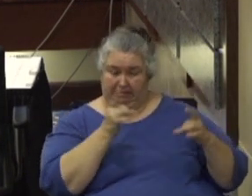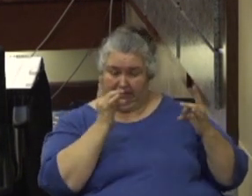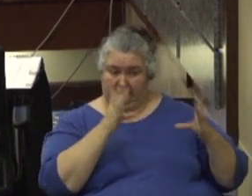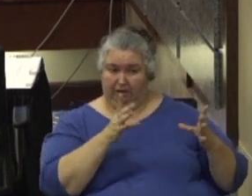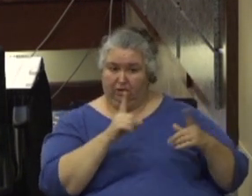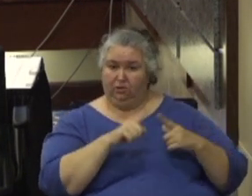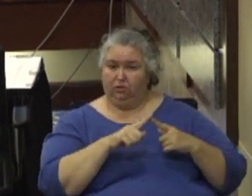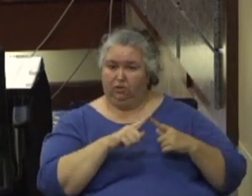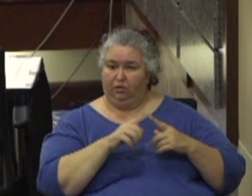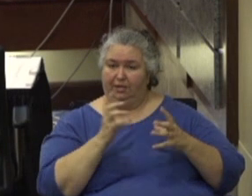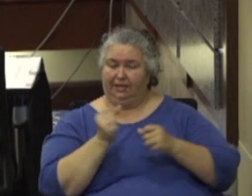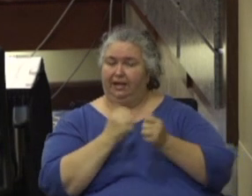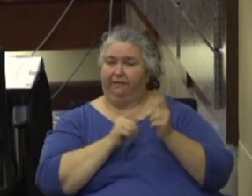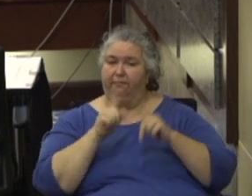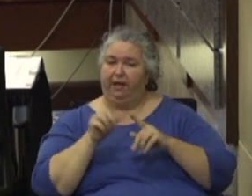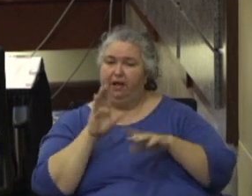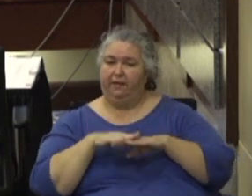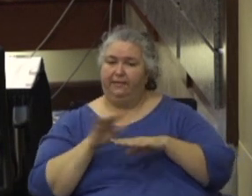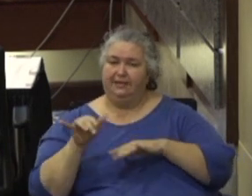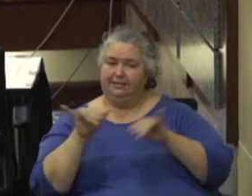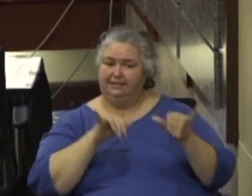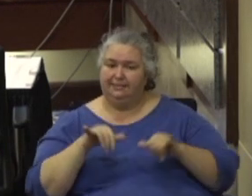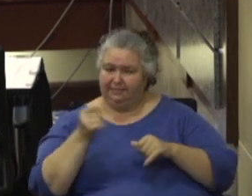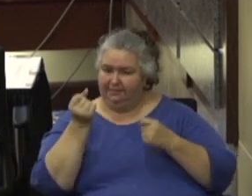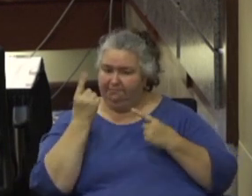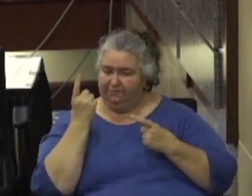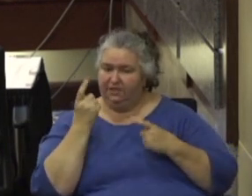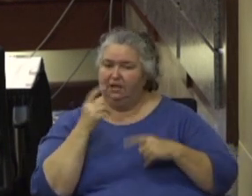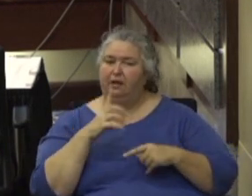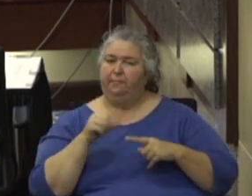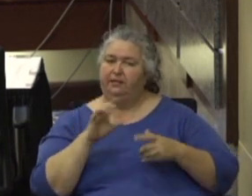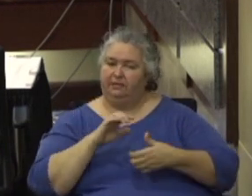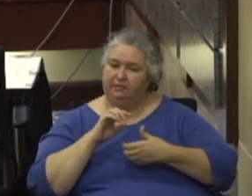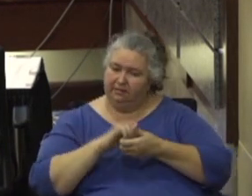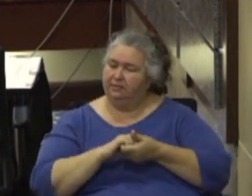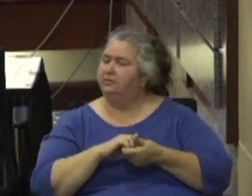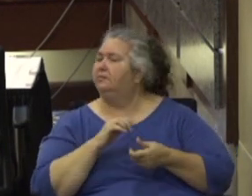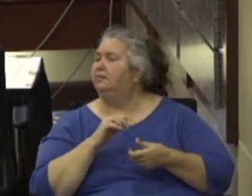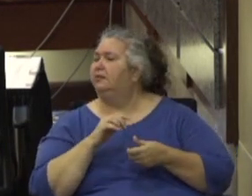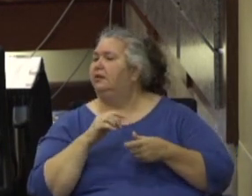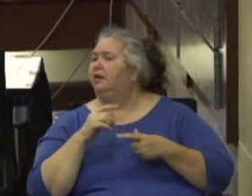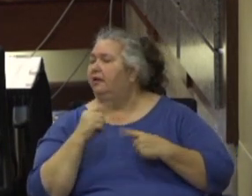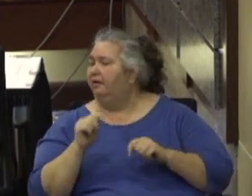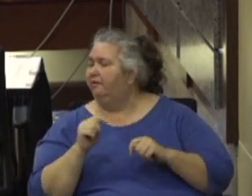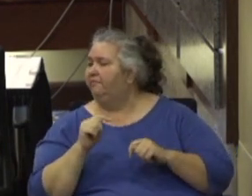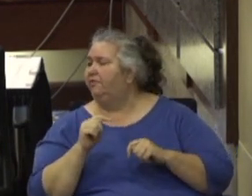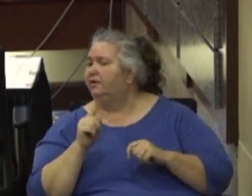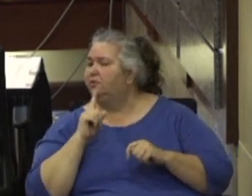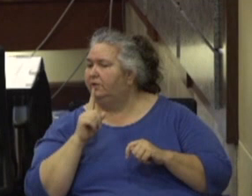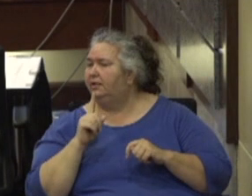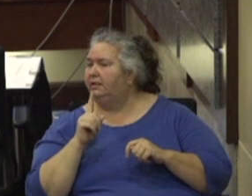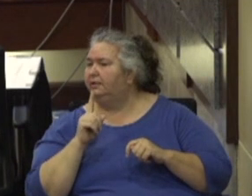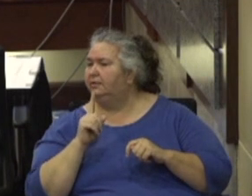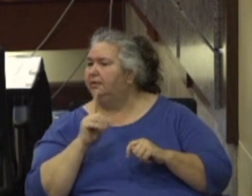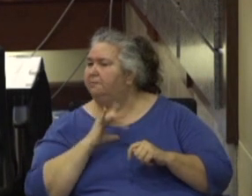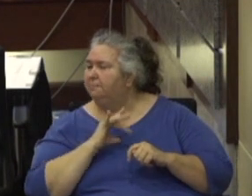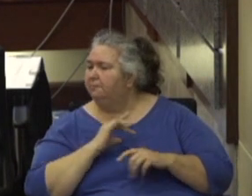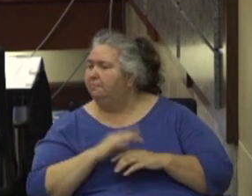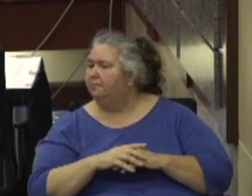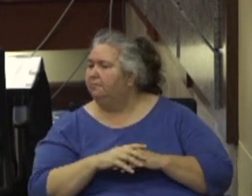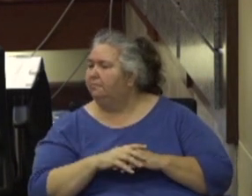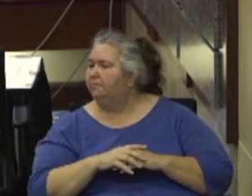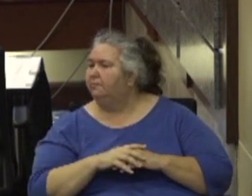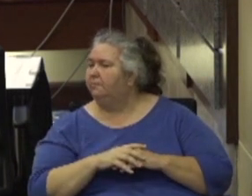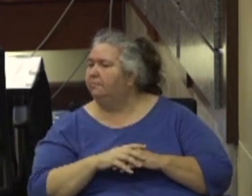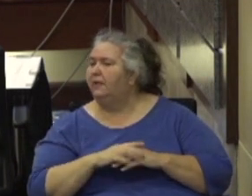on the same page on things. But it's the collaborative effort and the collegial effort is just amazing. The